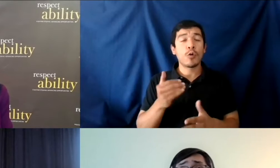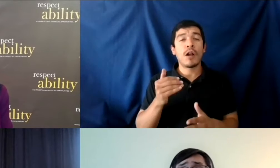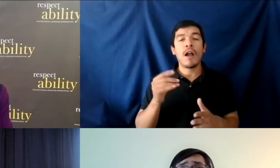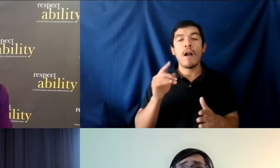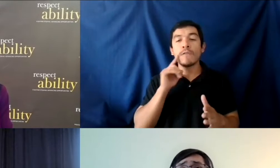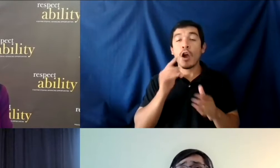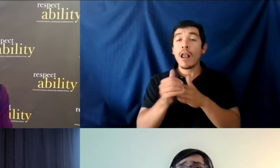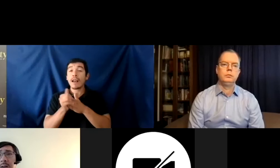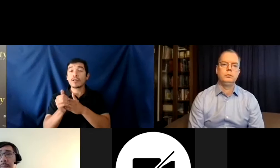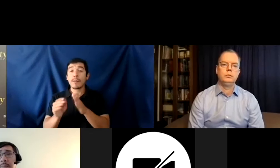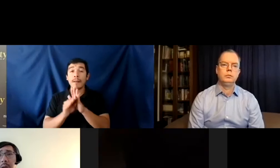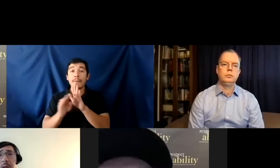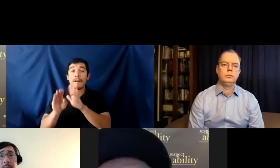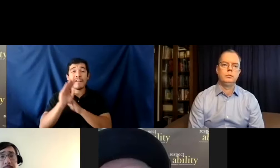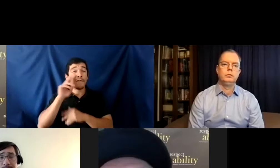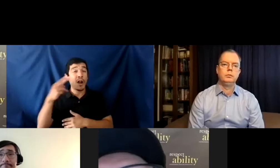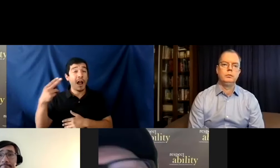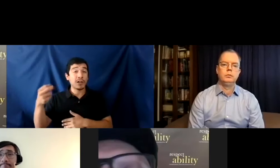students. I